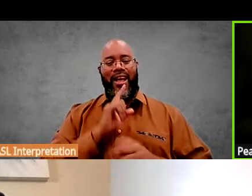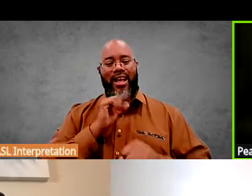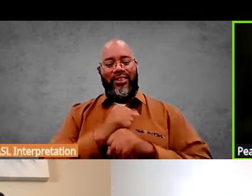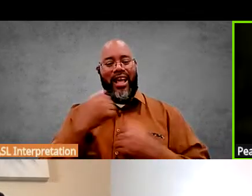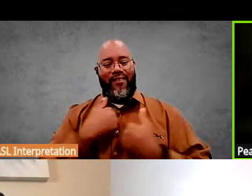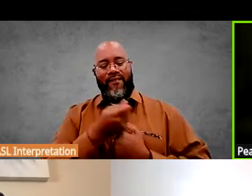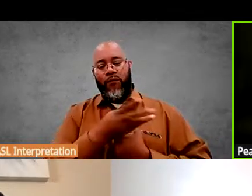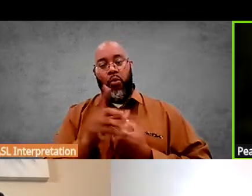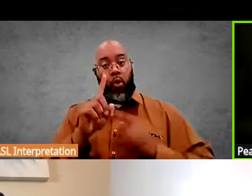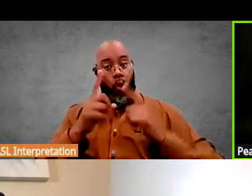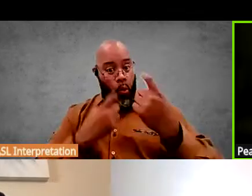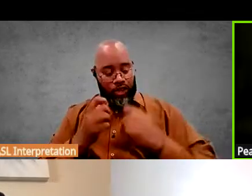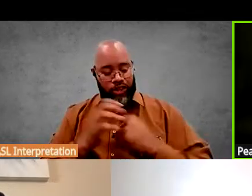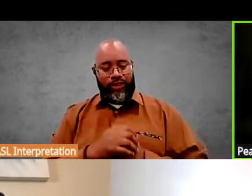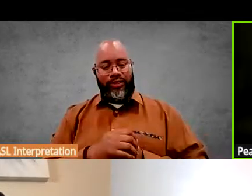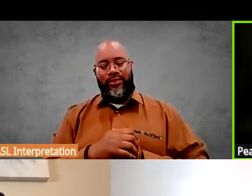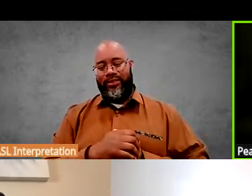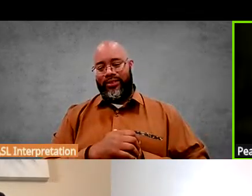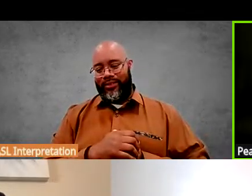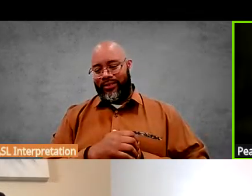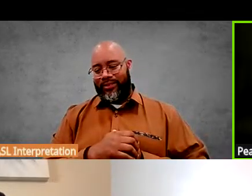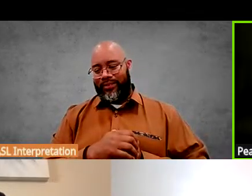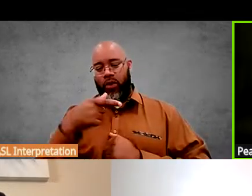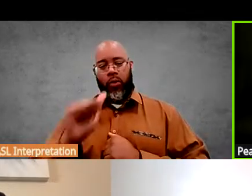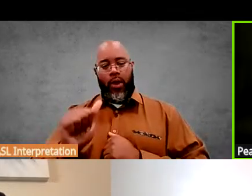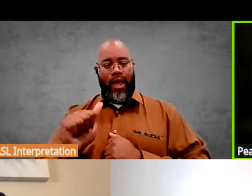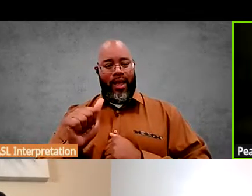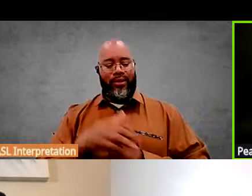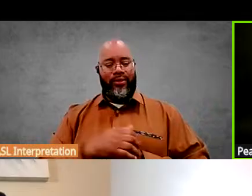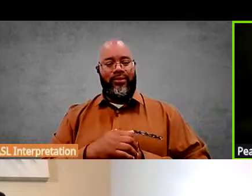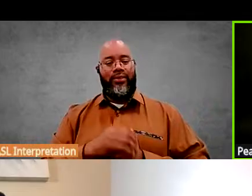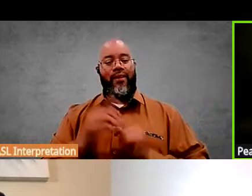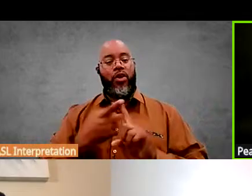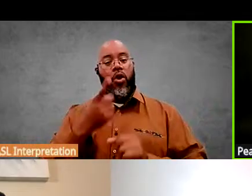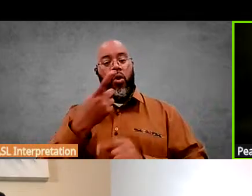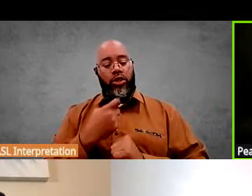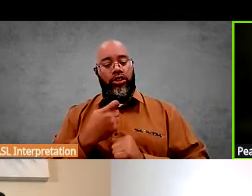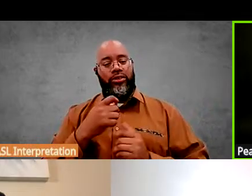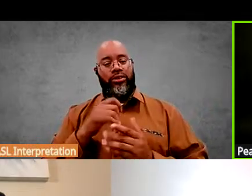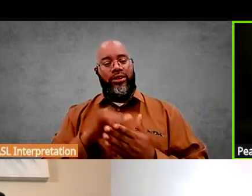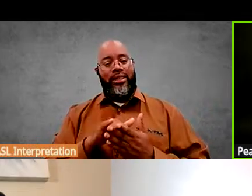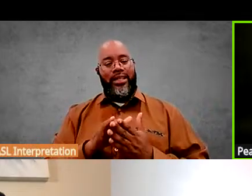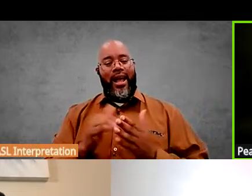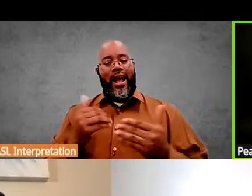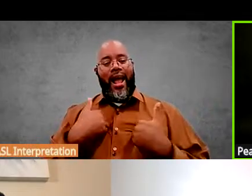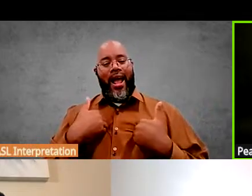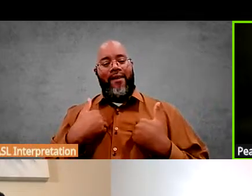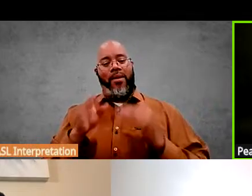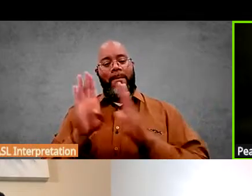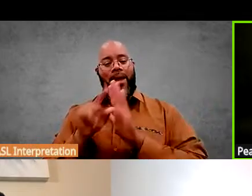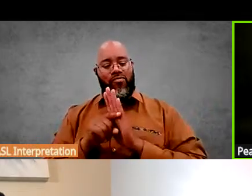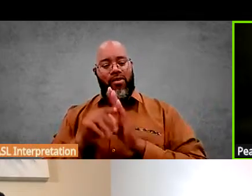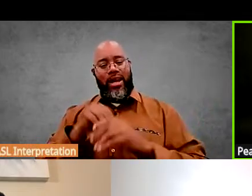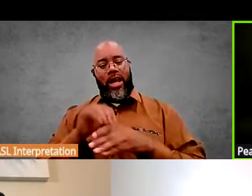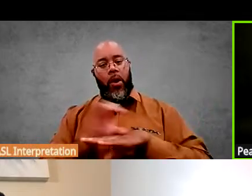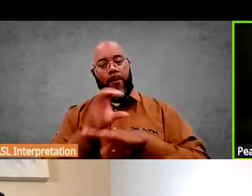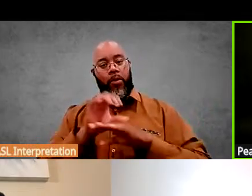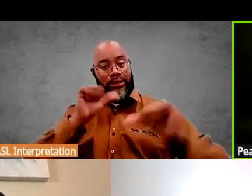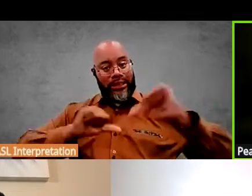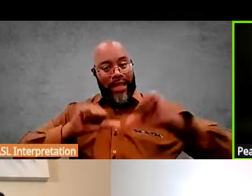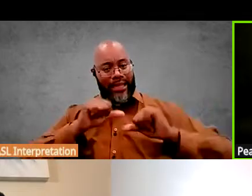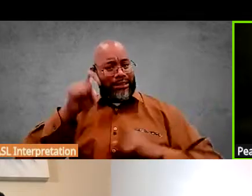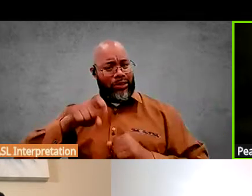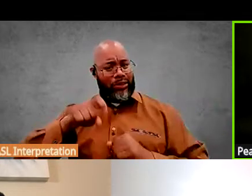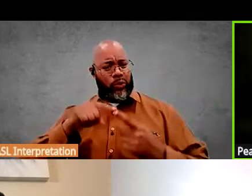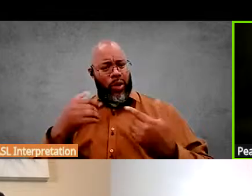few questions from our Q&A. The first question is having a background in computer science necessary to